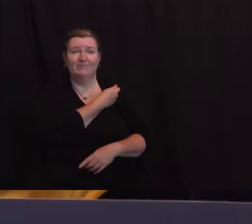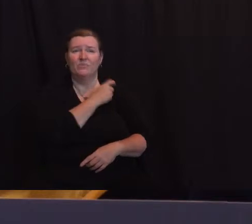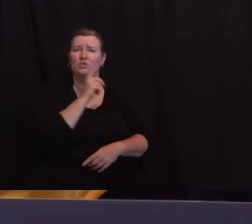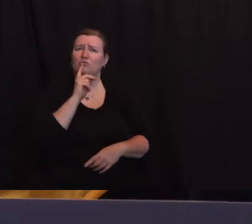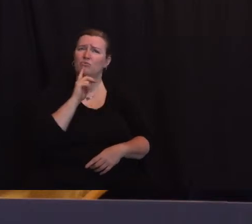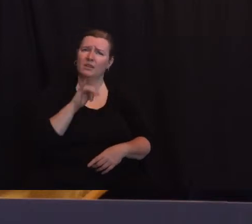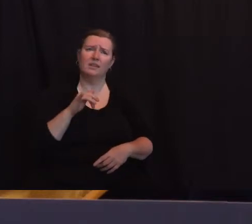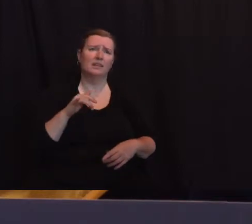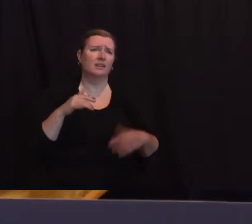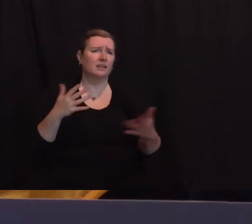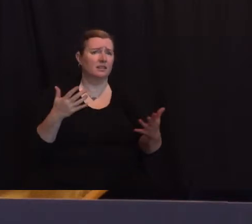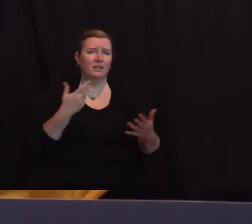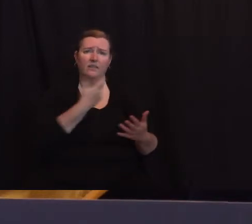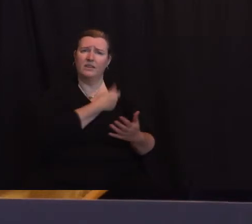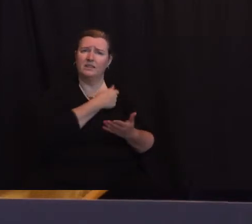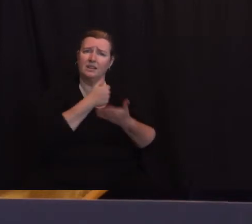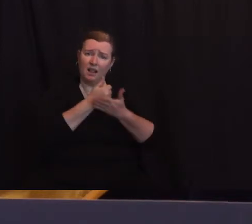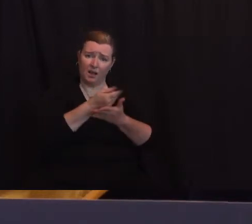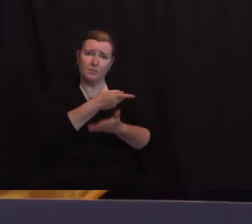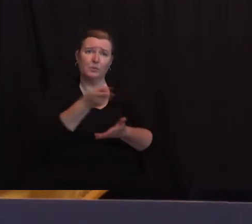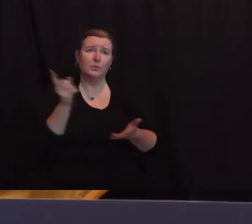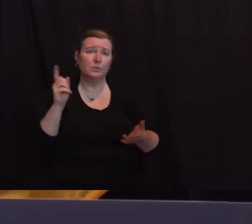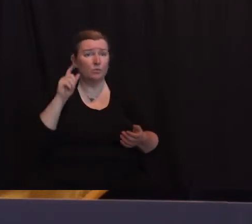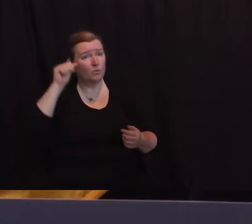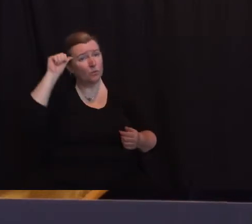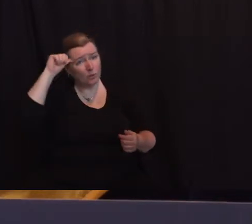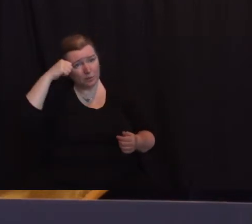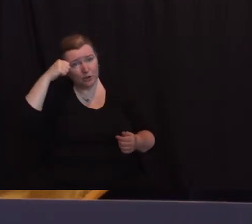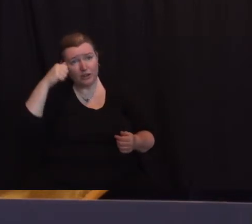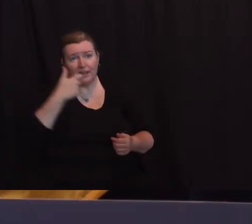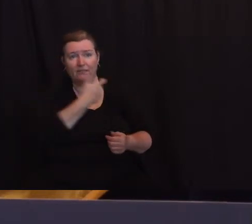for Jersey. Remember what it does for you and your loved